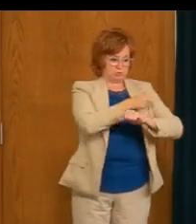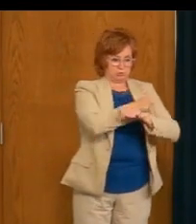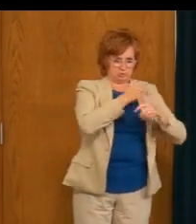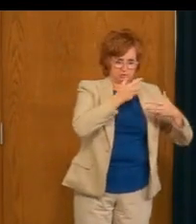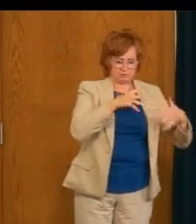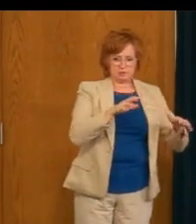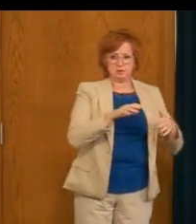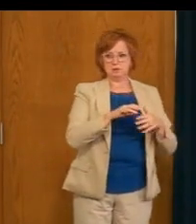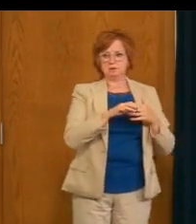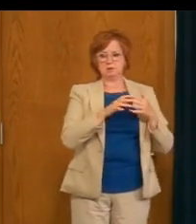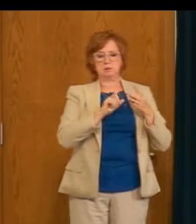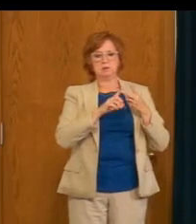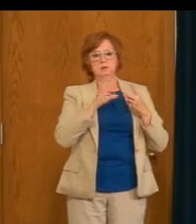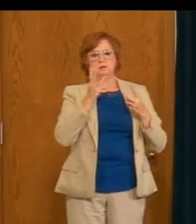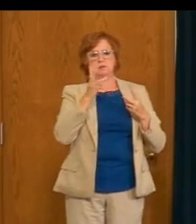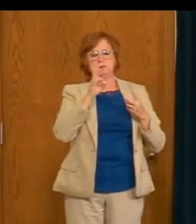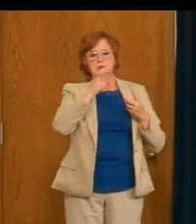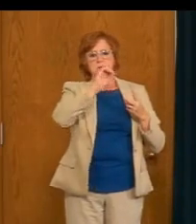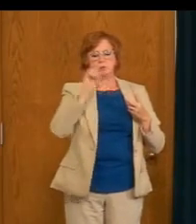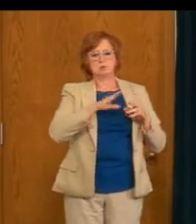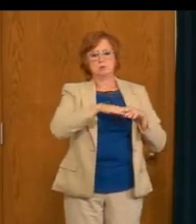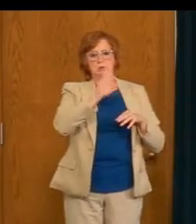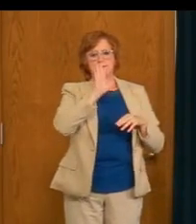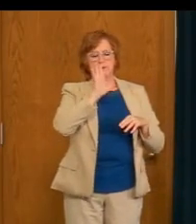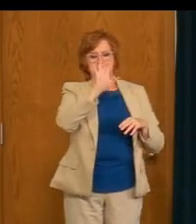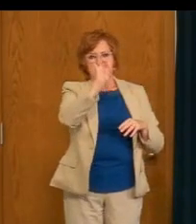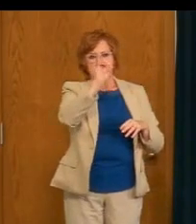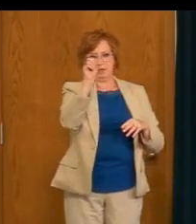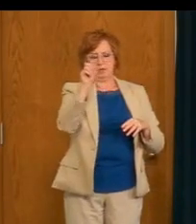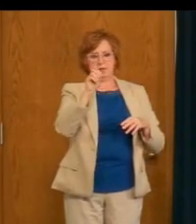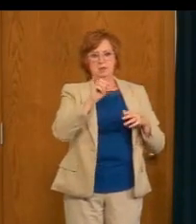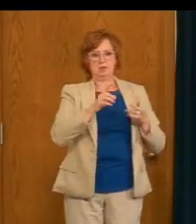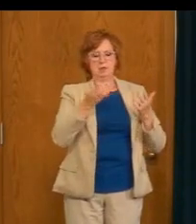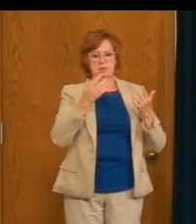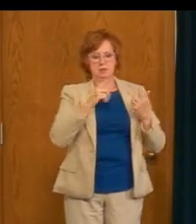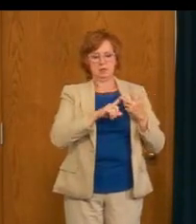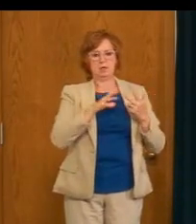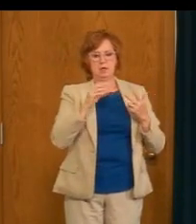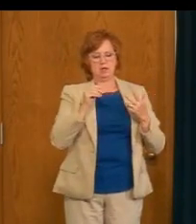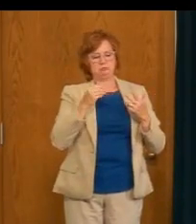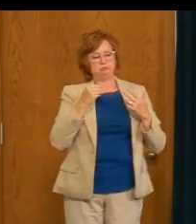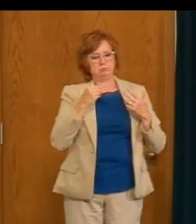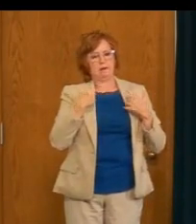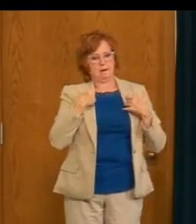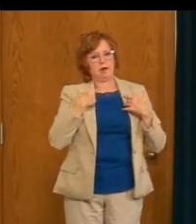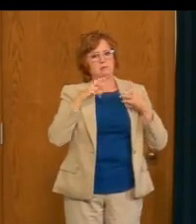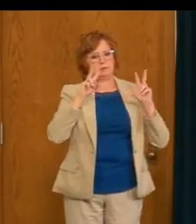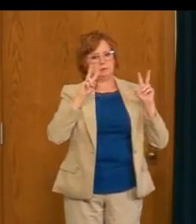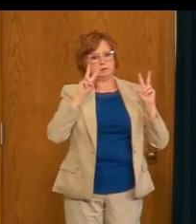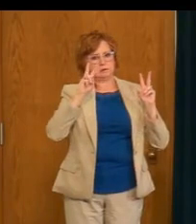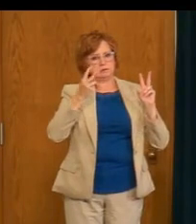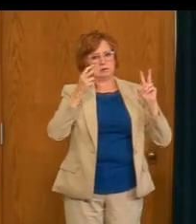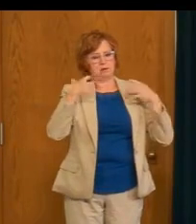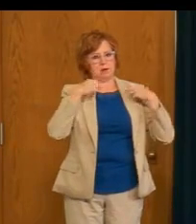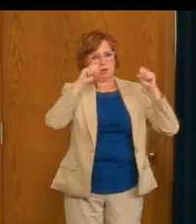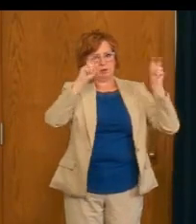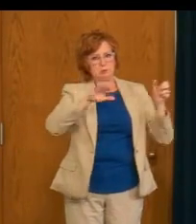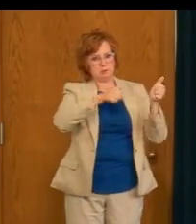was 67%, were ages 80 and older and had comorbid conditions. So again, while the death had COVID